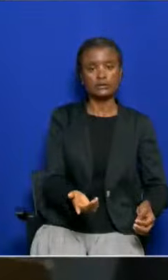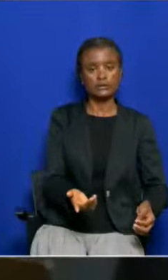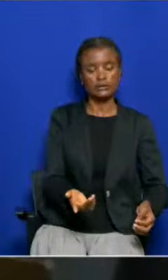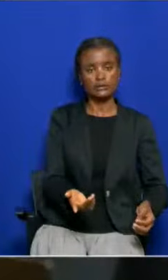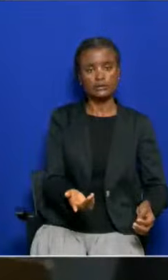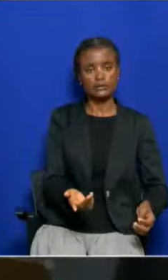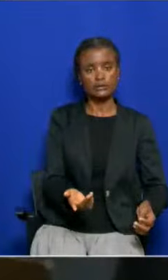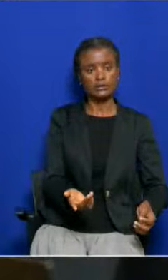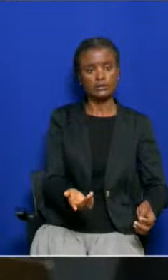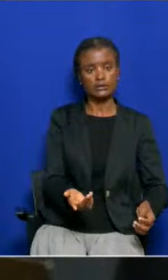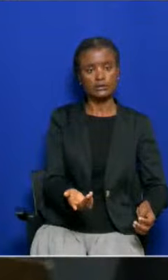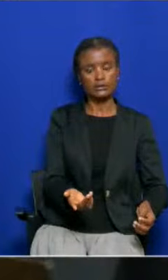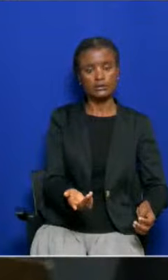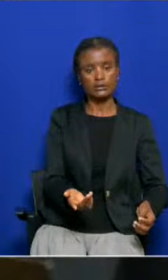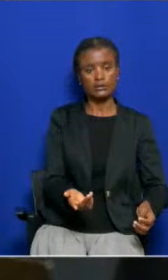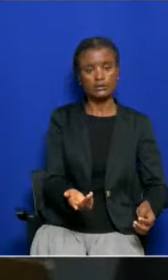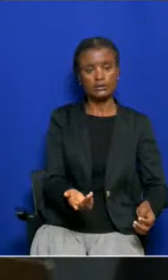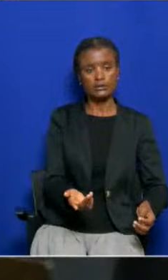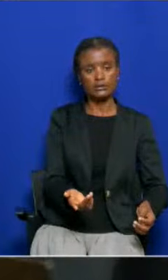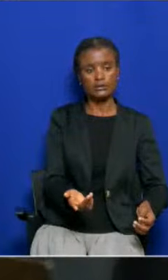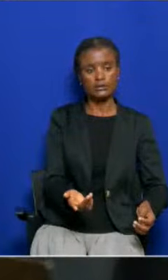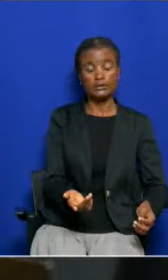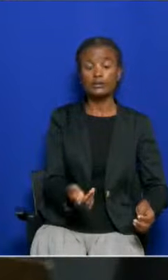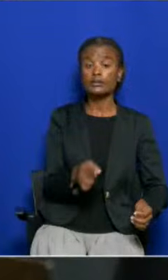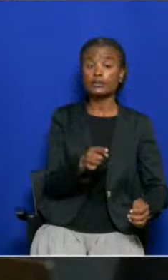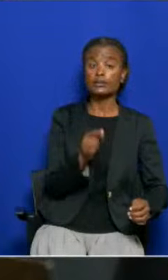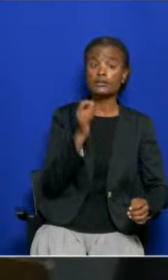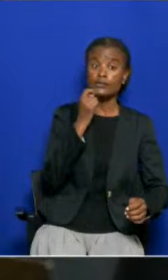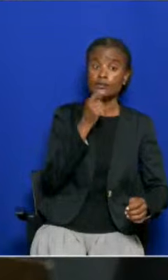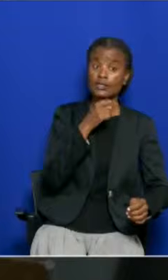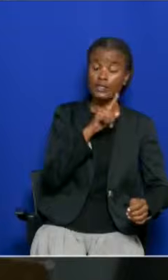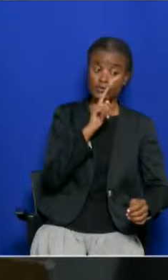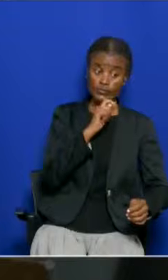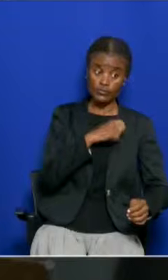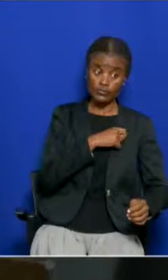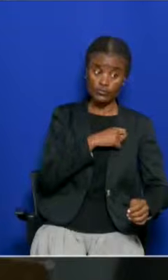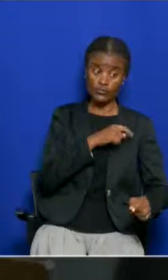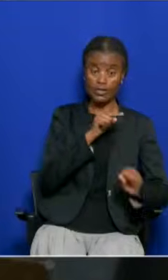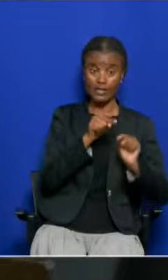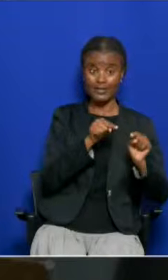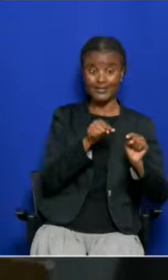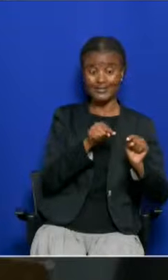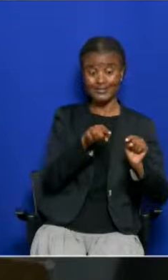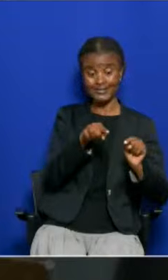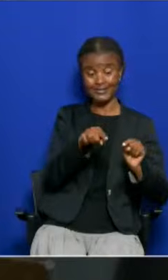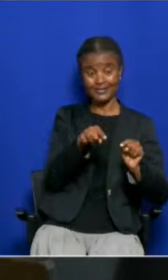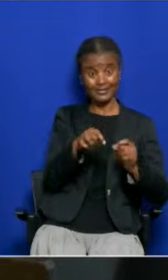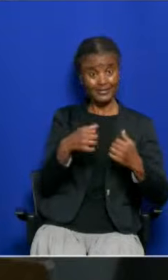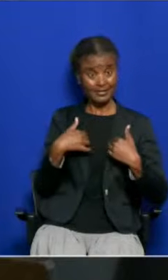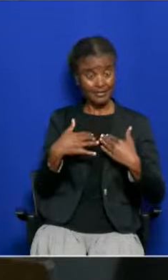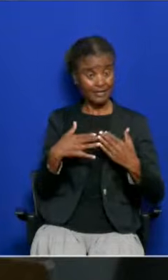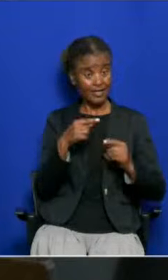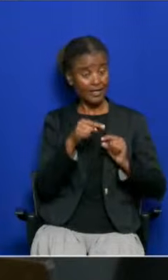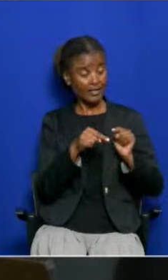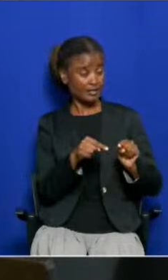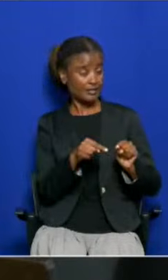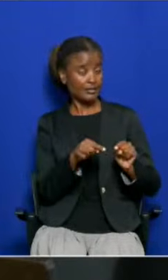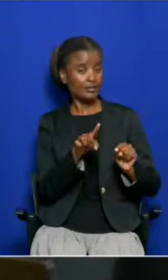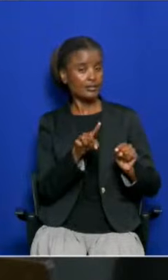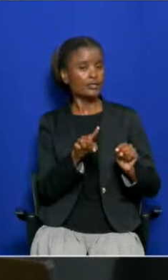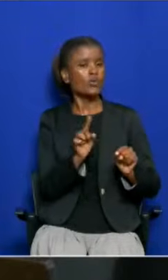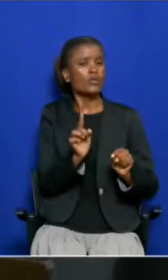You said, is it true that these allegations were made by him? What were the allegations and who made